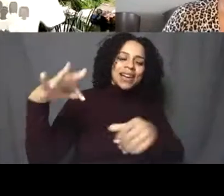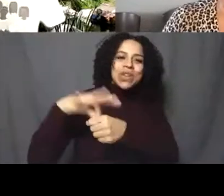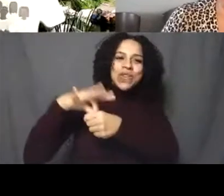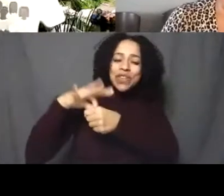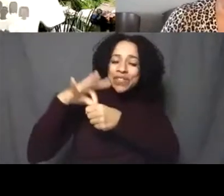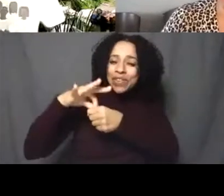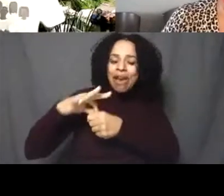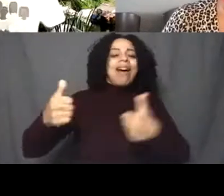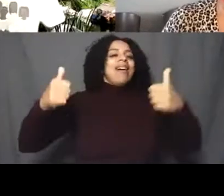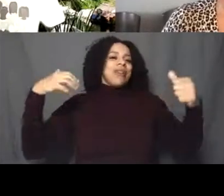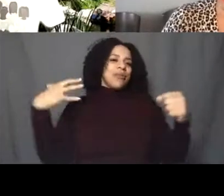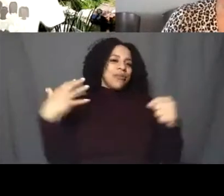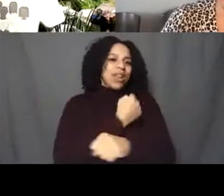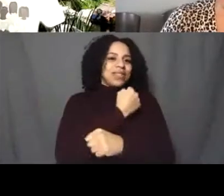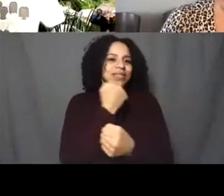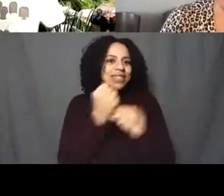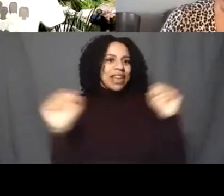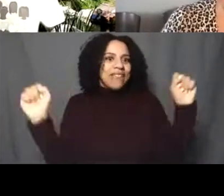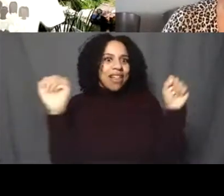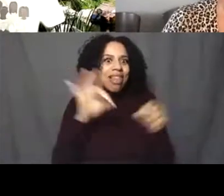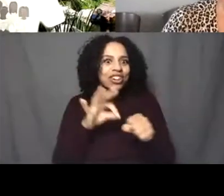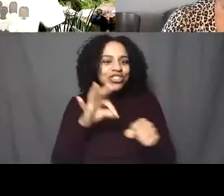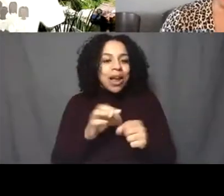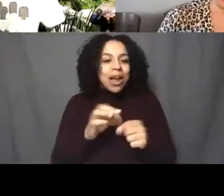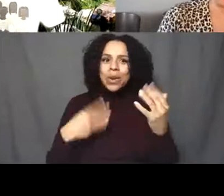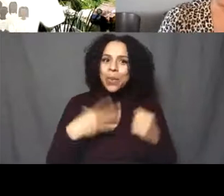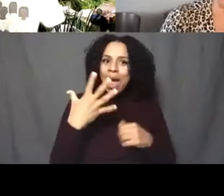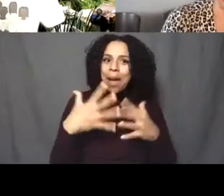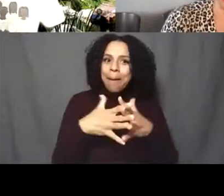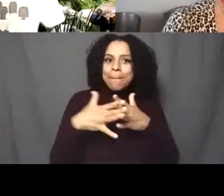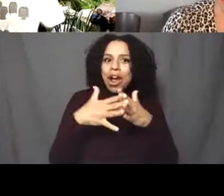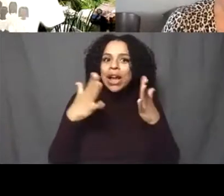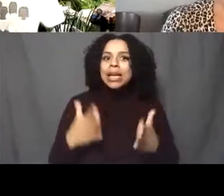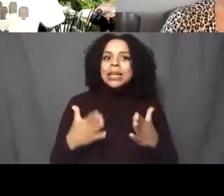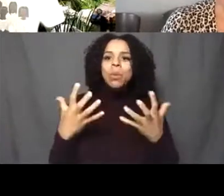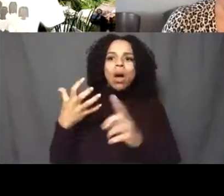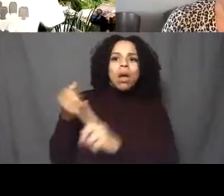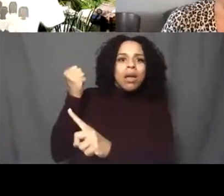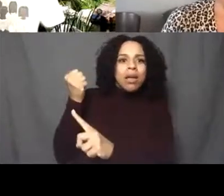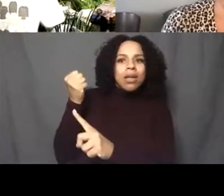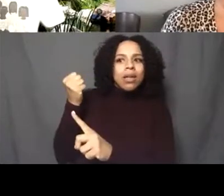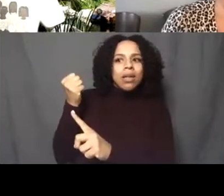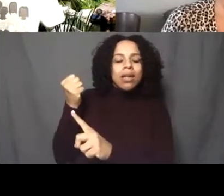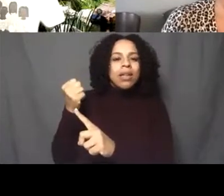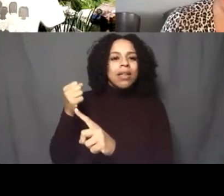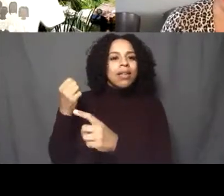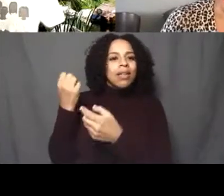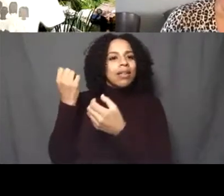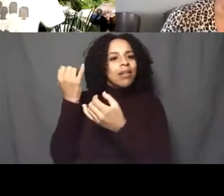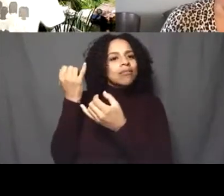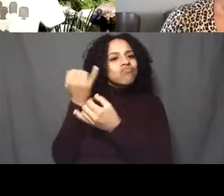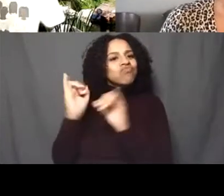election when many white Americans were willing to suspend democracy as long as they were able to hold on to power. But I also want you all to think